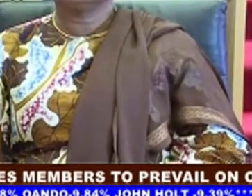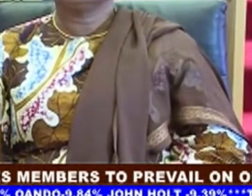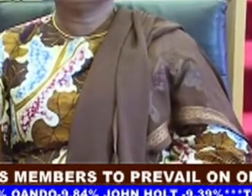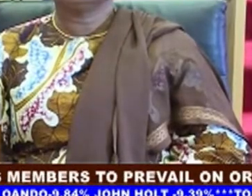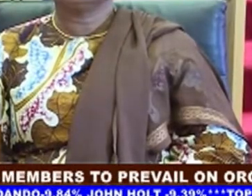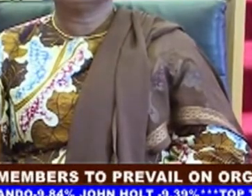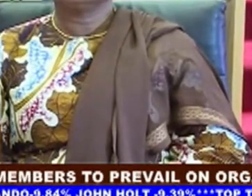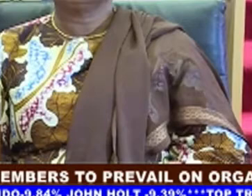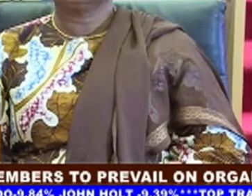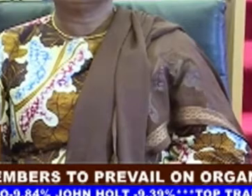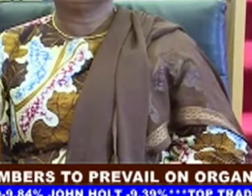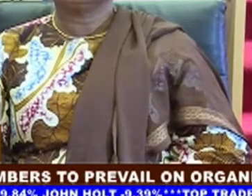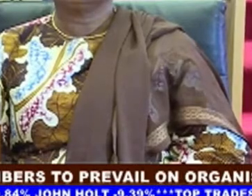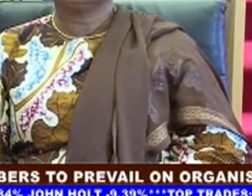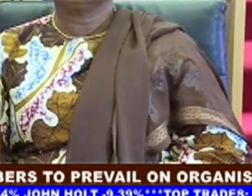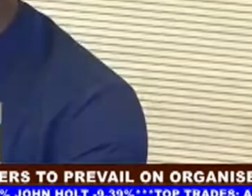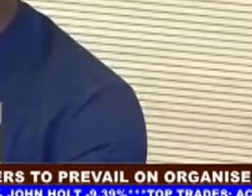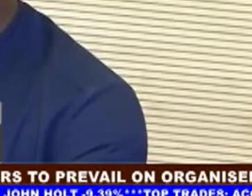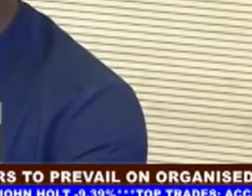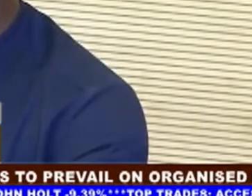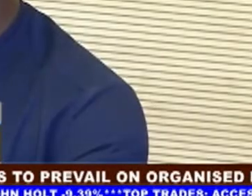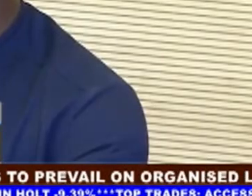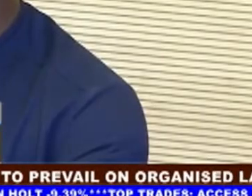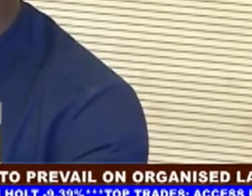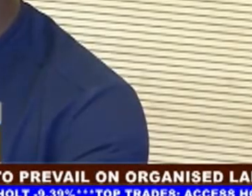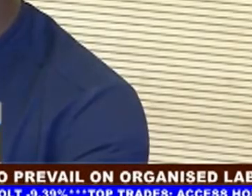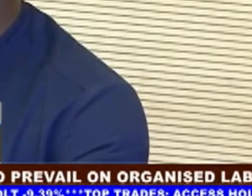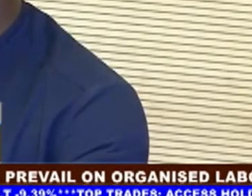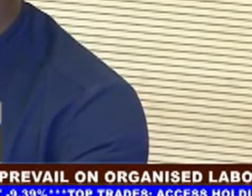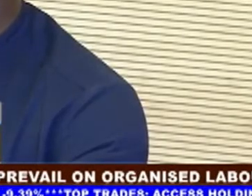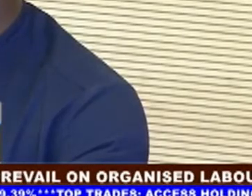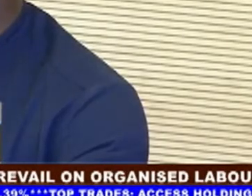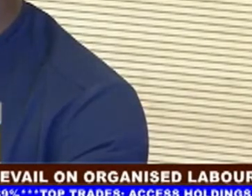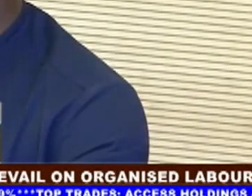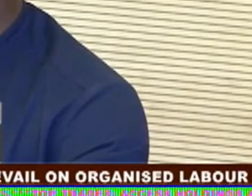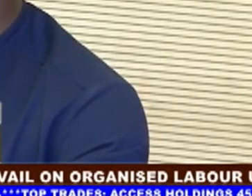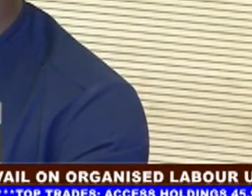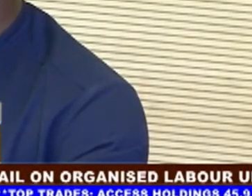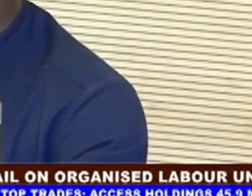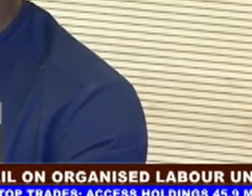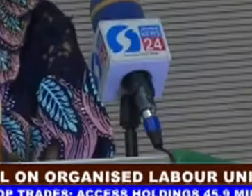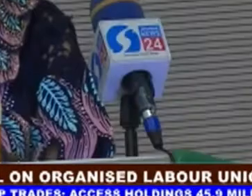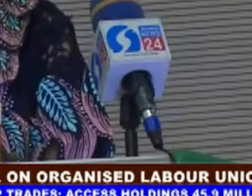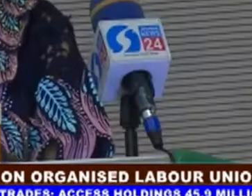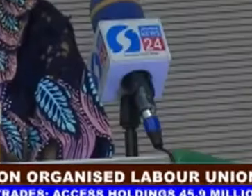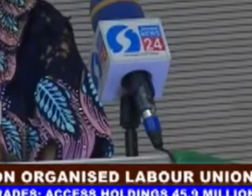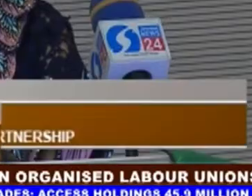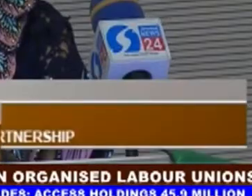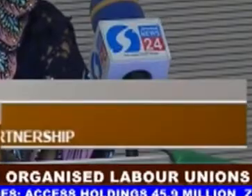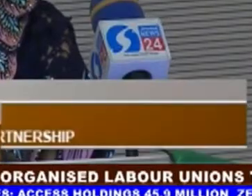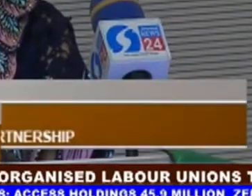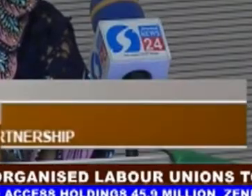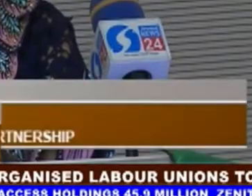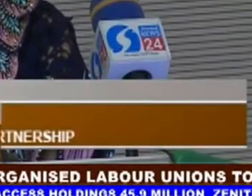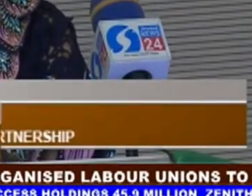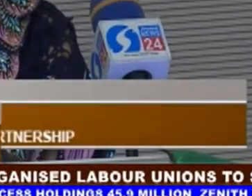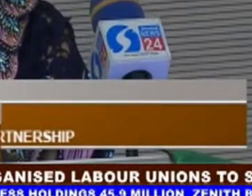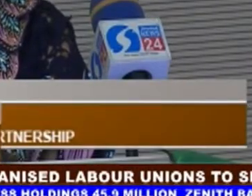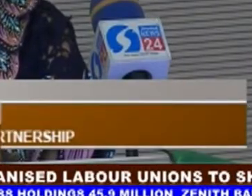they said, should be more flexible while ensuring transparency and confidentiality. It allows for